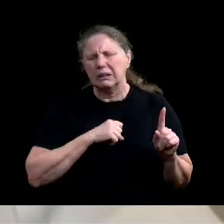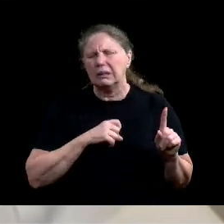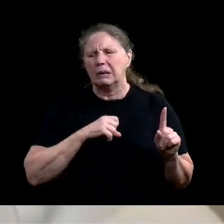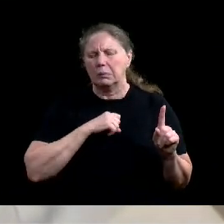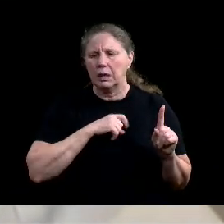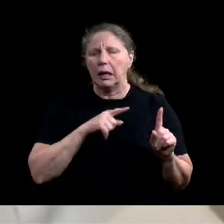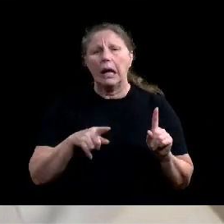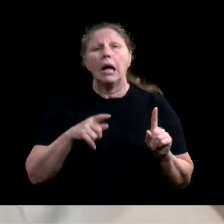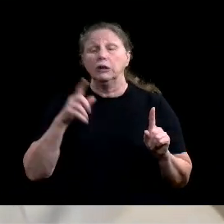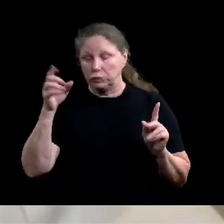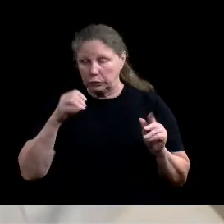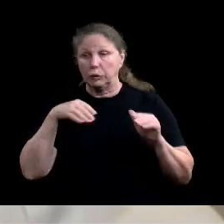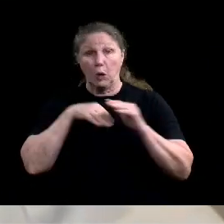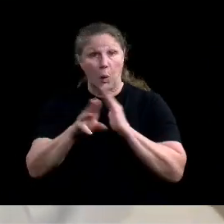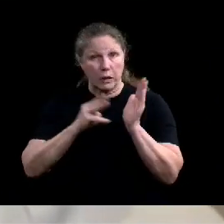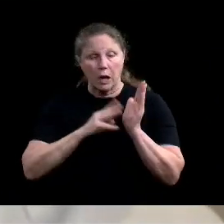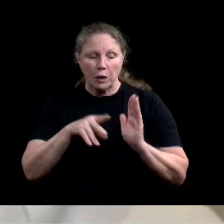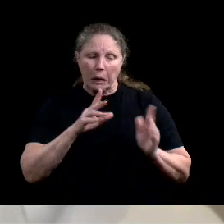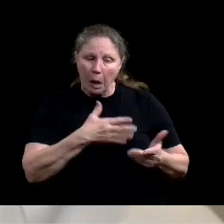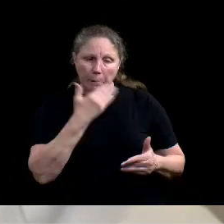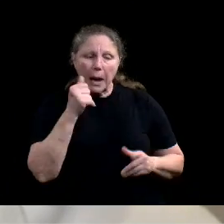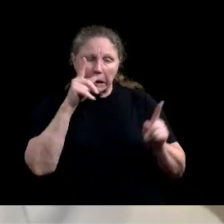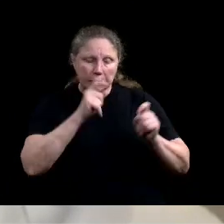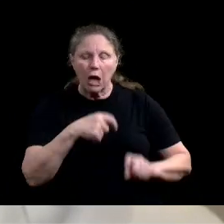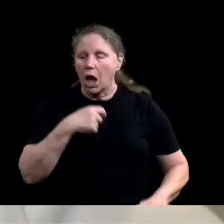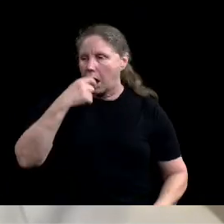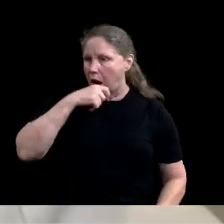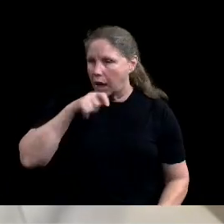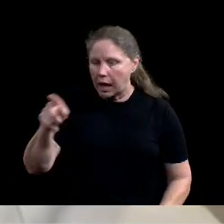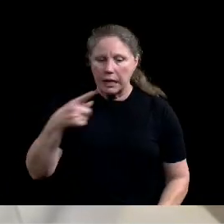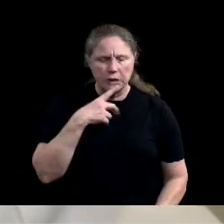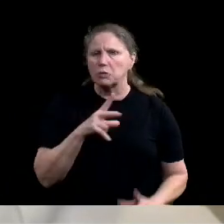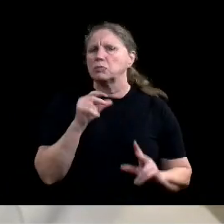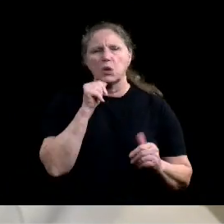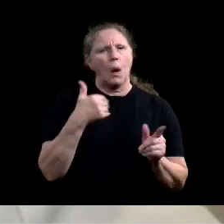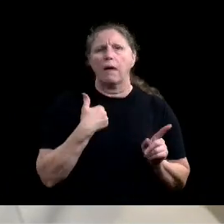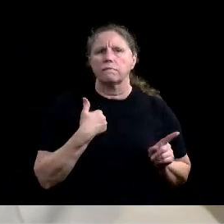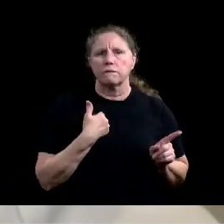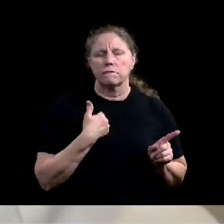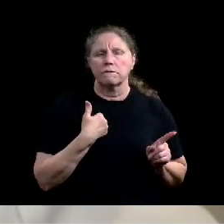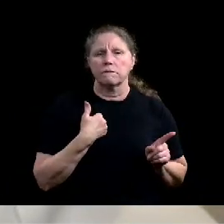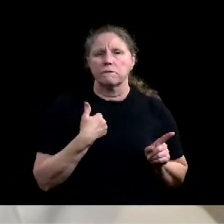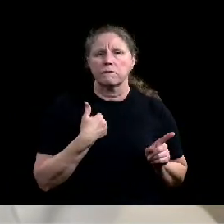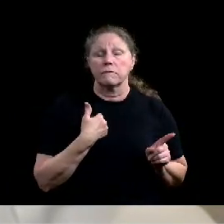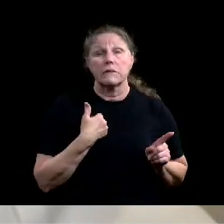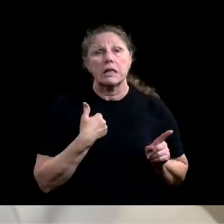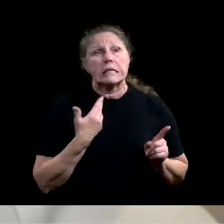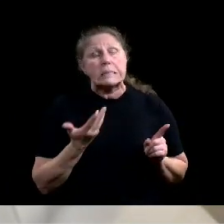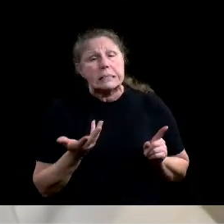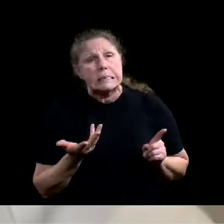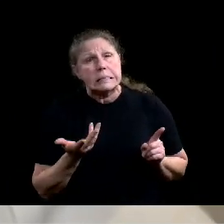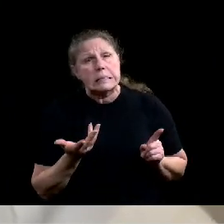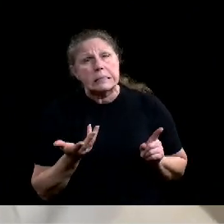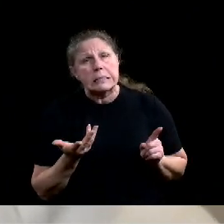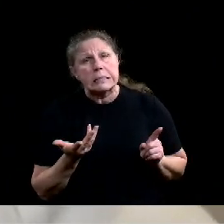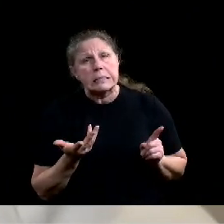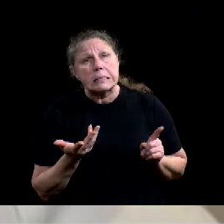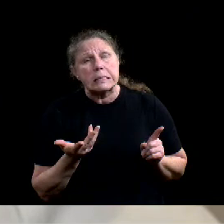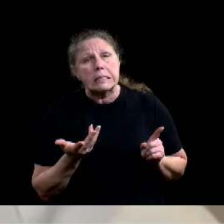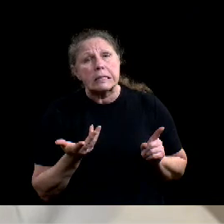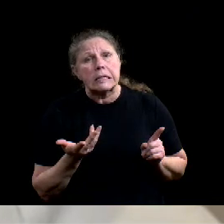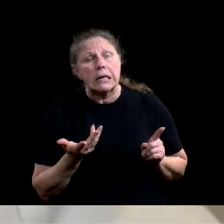comes back negative. So because there's low prevalence, that negative